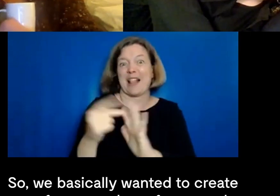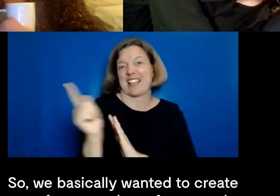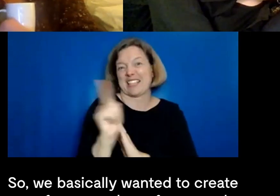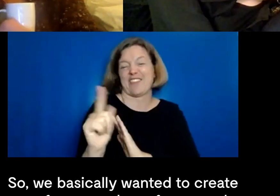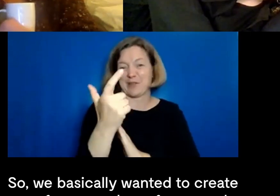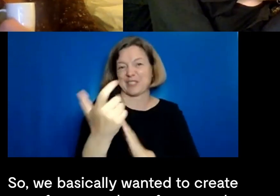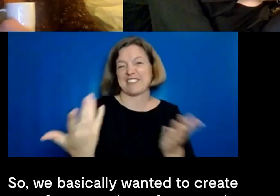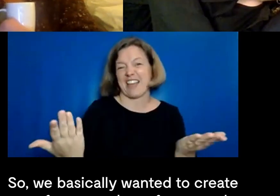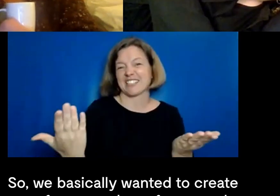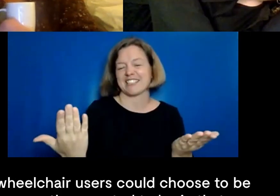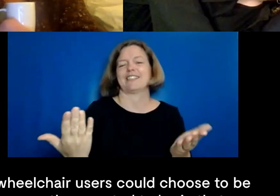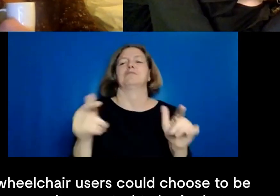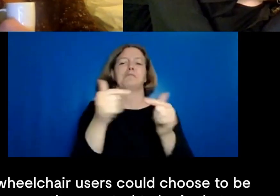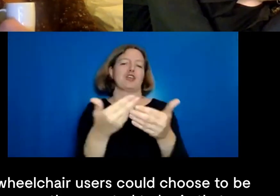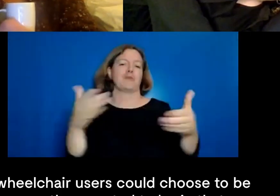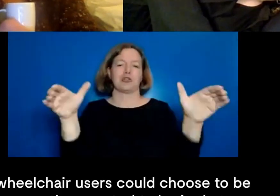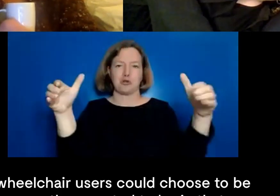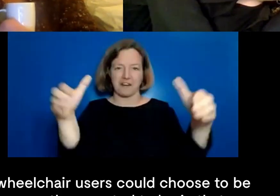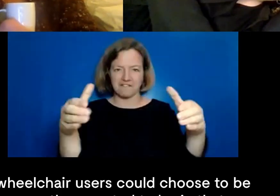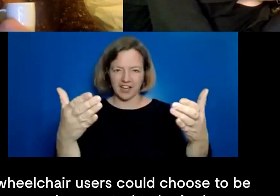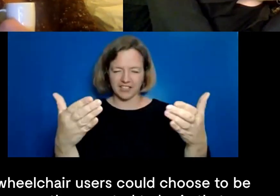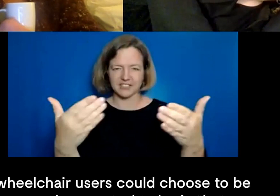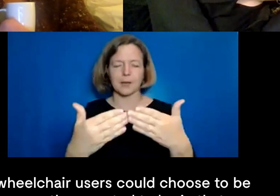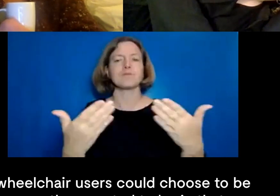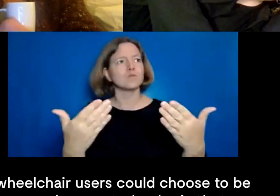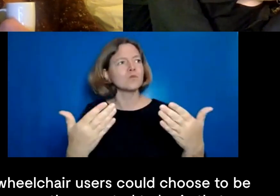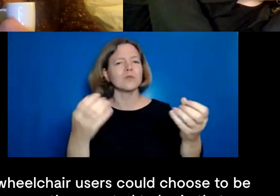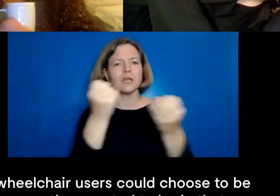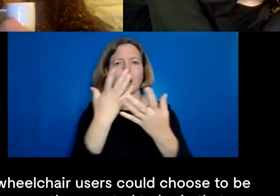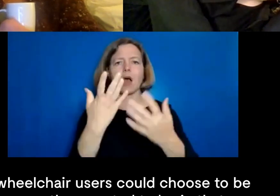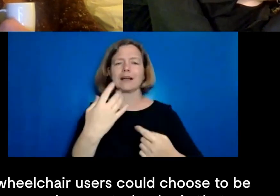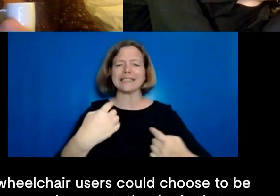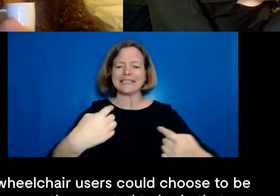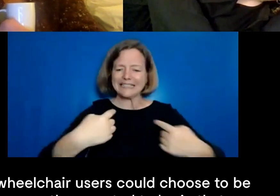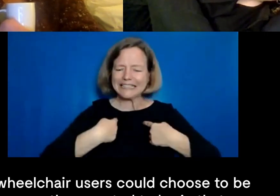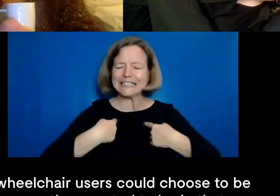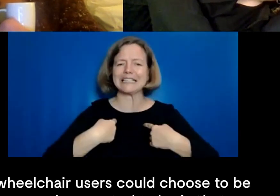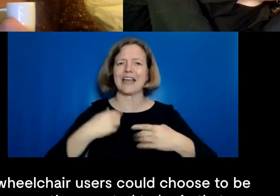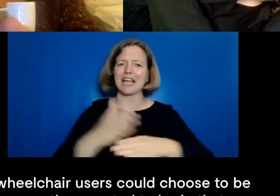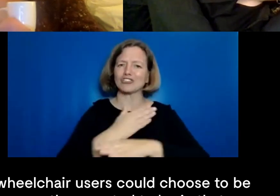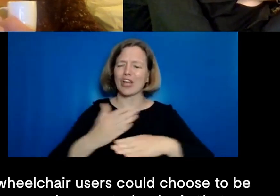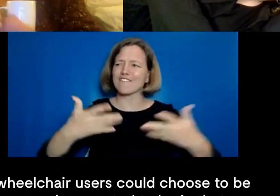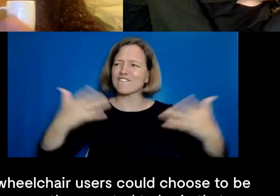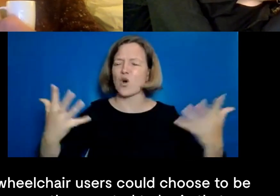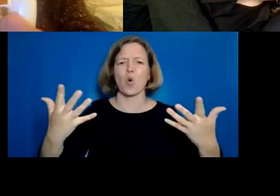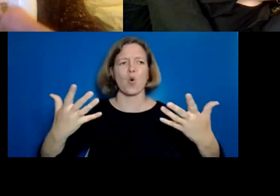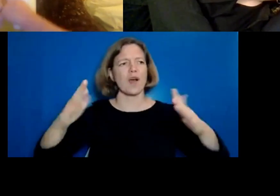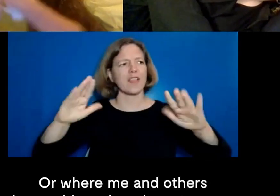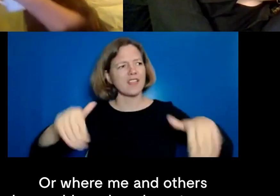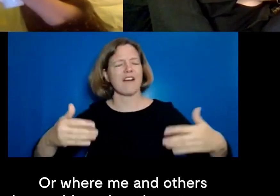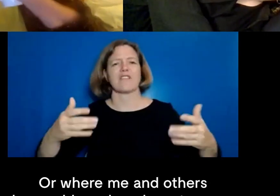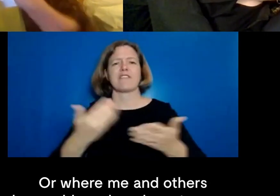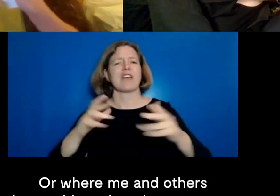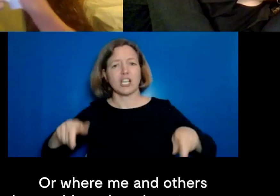conference where, for example, wheelchair users could choose to be wherever they wanted to be in that room,